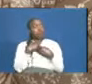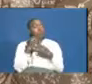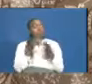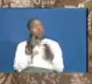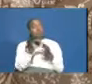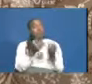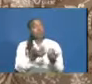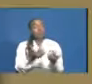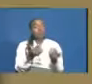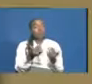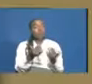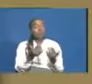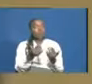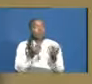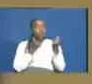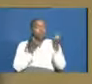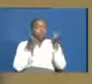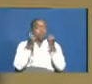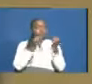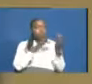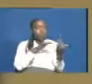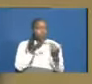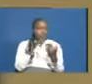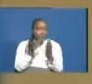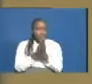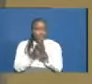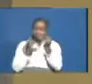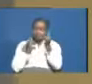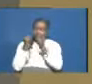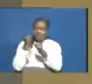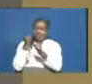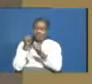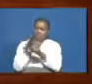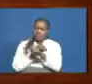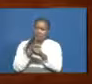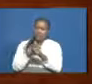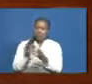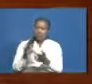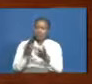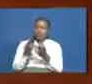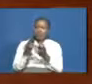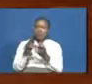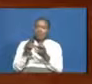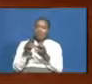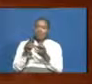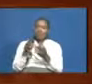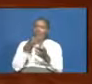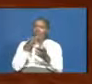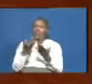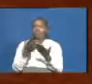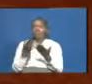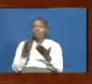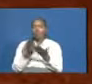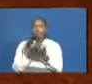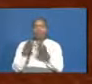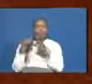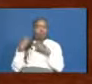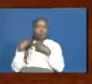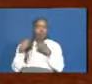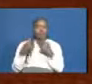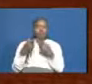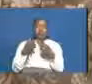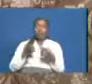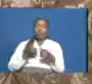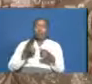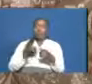anything, combat and all this. Were the military duties so uniquely masculine? Some roles actually came up for the girls,